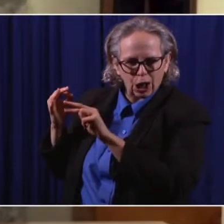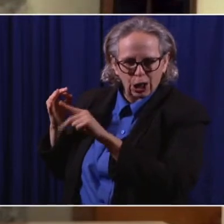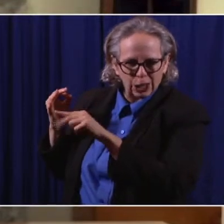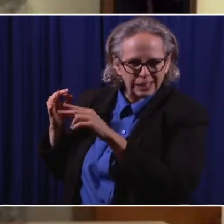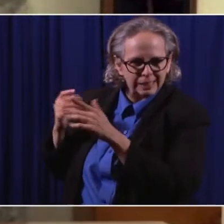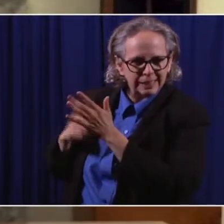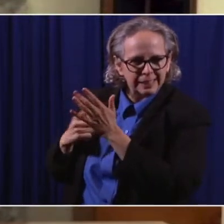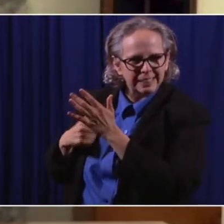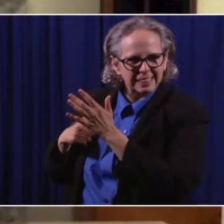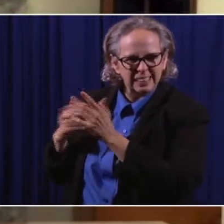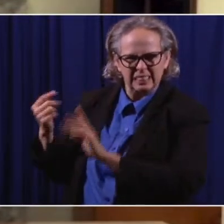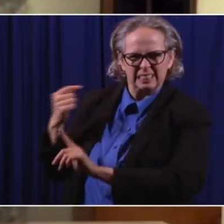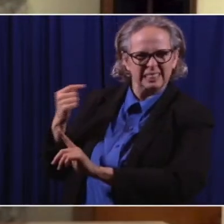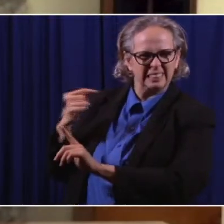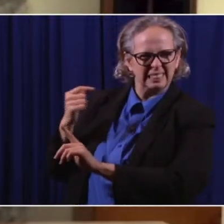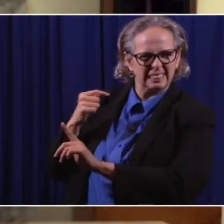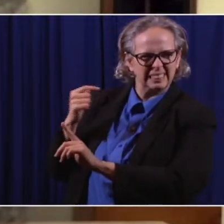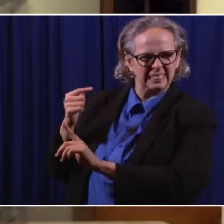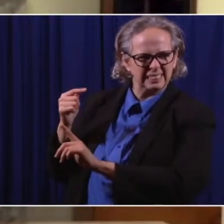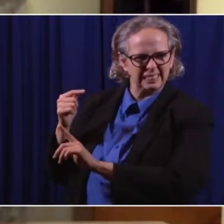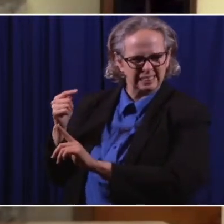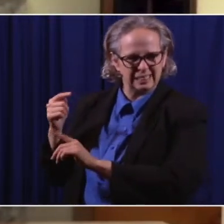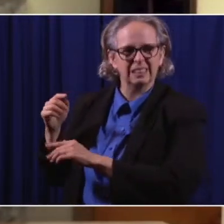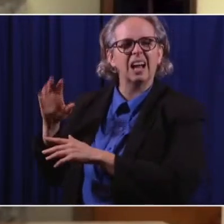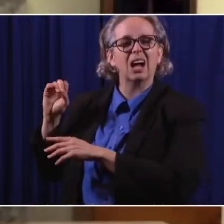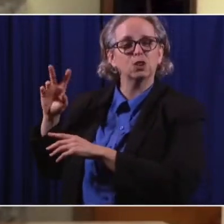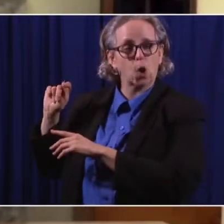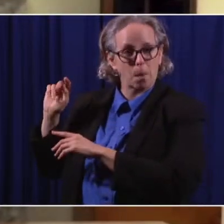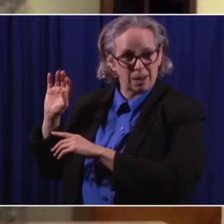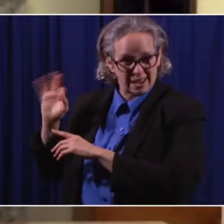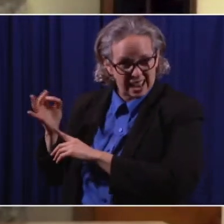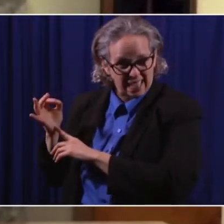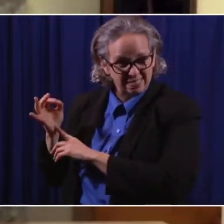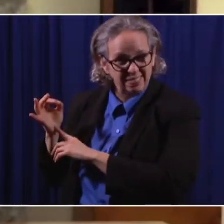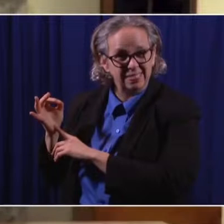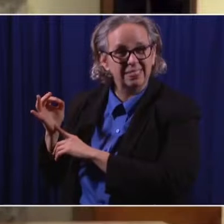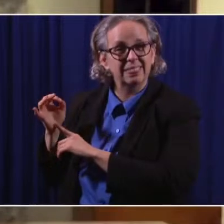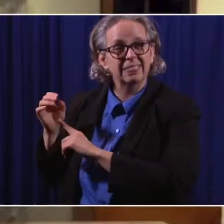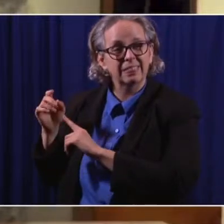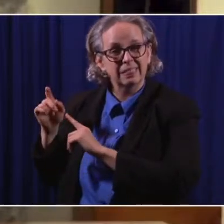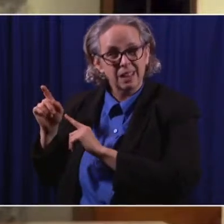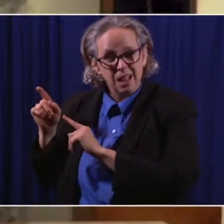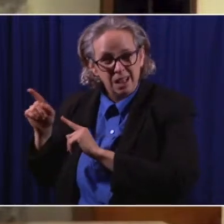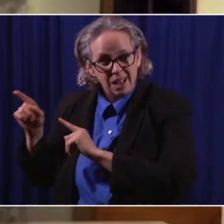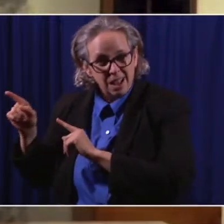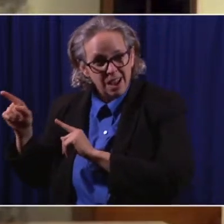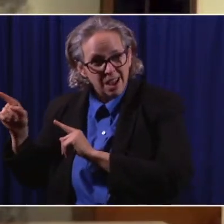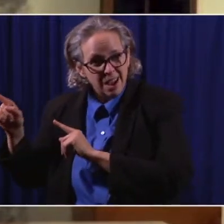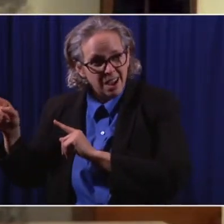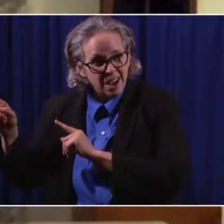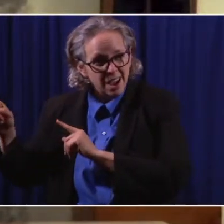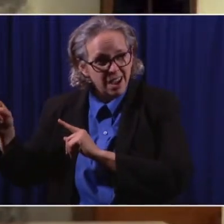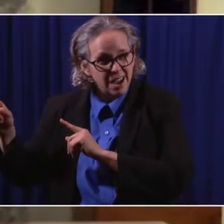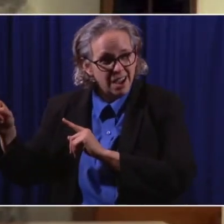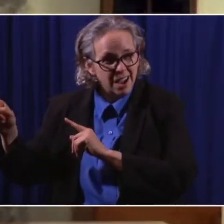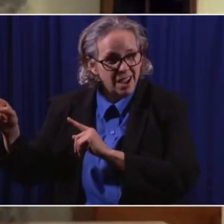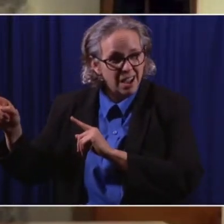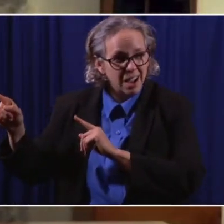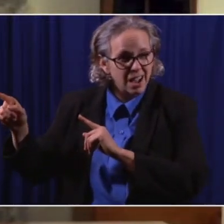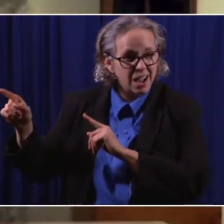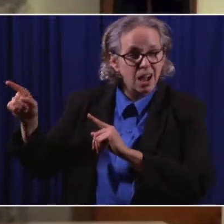here. So October 9th is the first part of that. On October 9th, we had a total